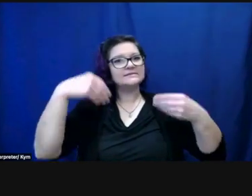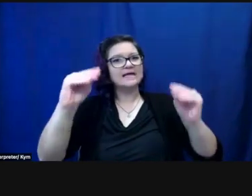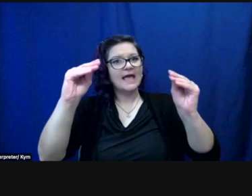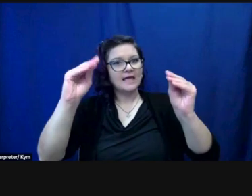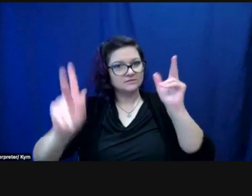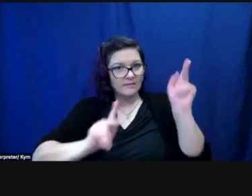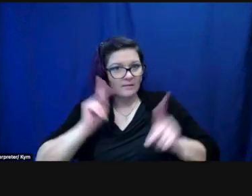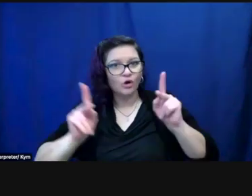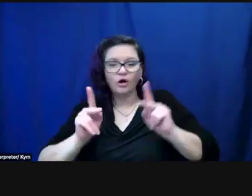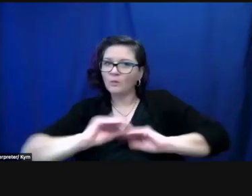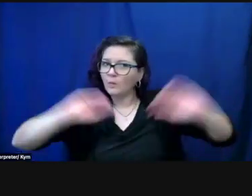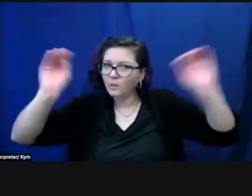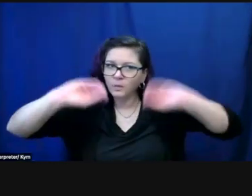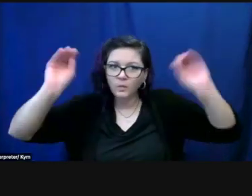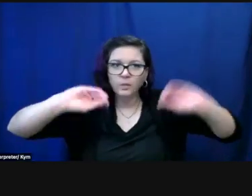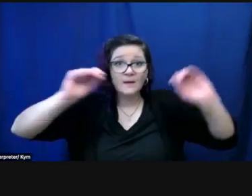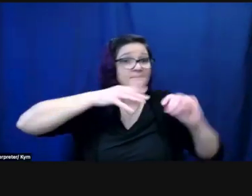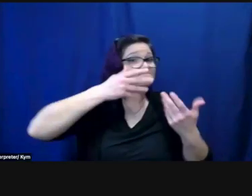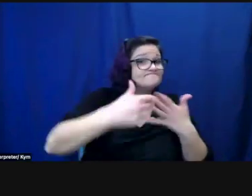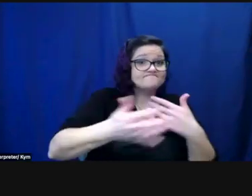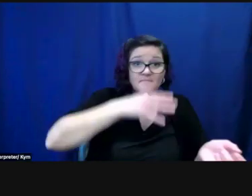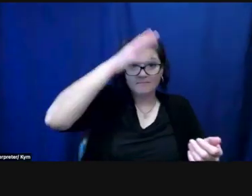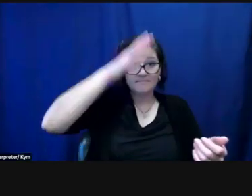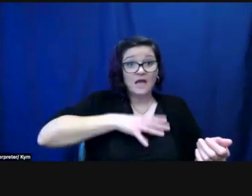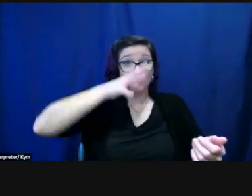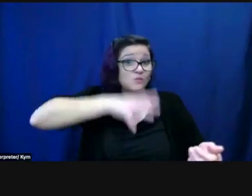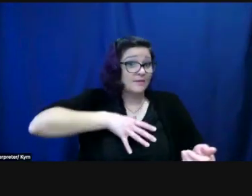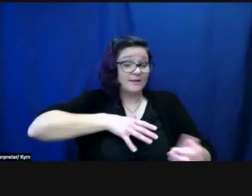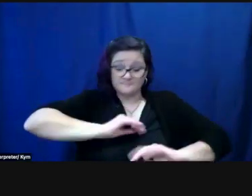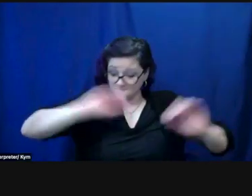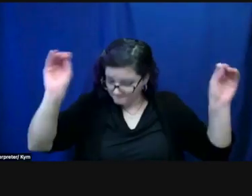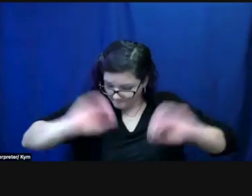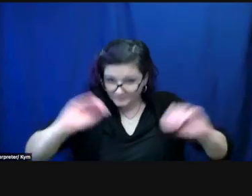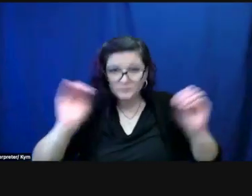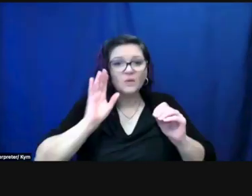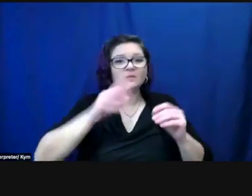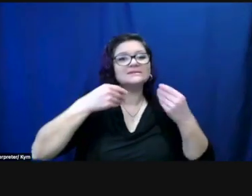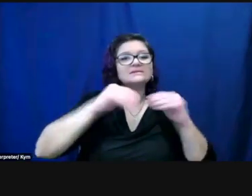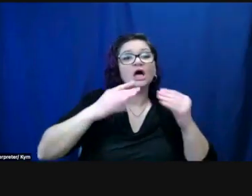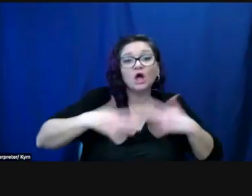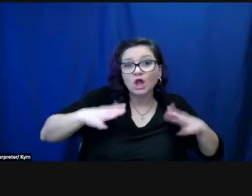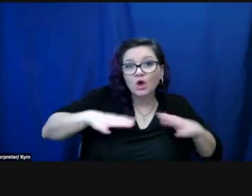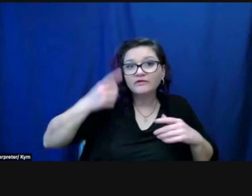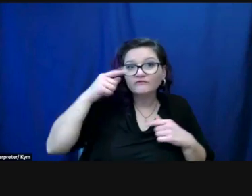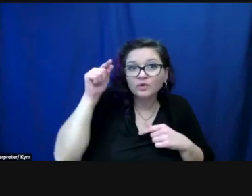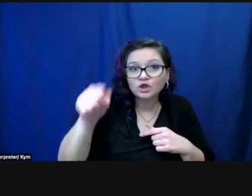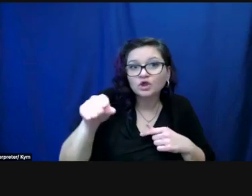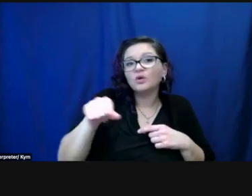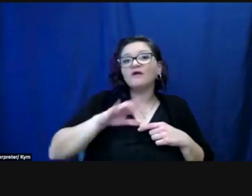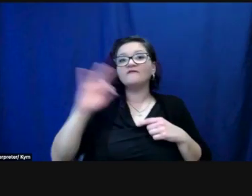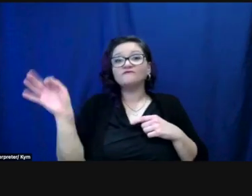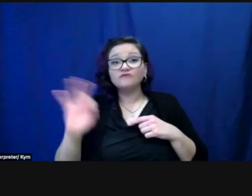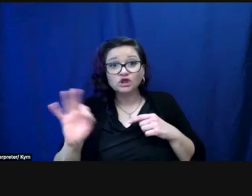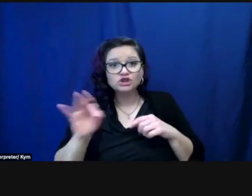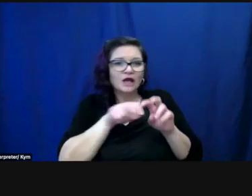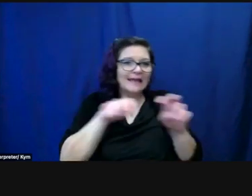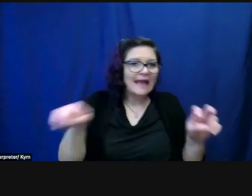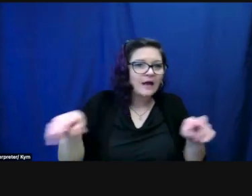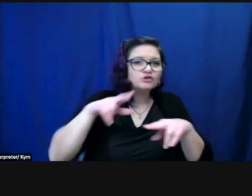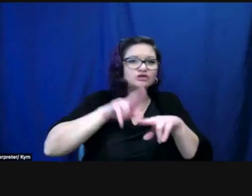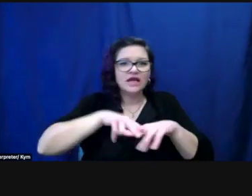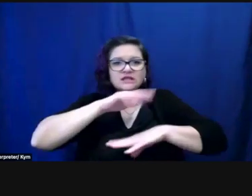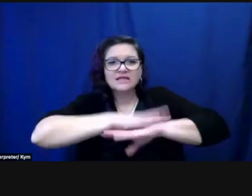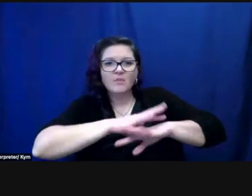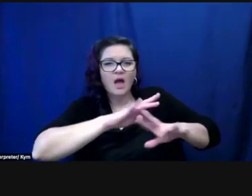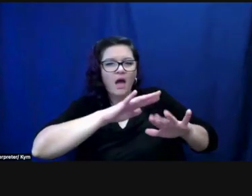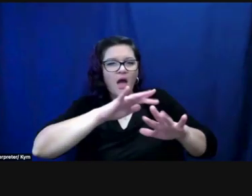salesperson, man or woman, that would work at the stores that would sell clothing to you, furniture, those sorts of things. And when